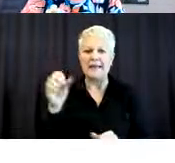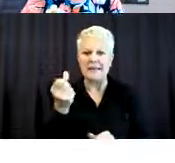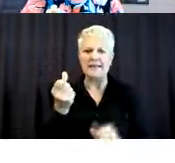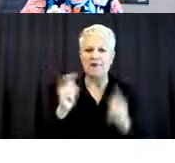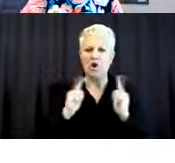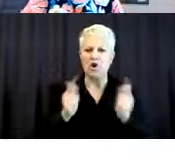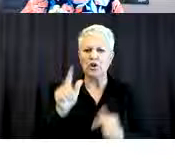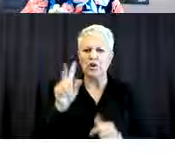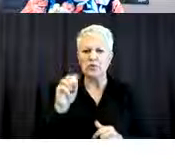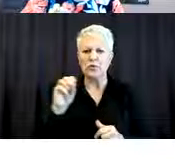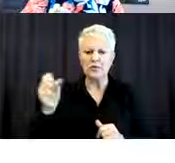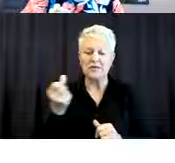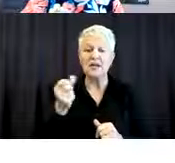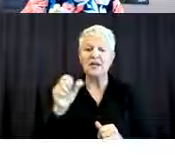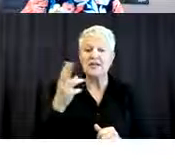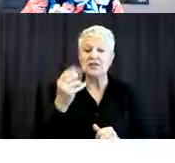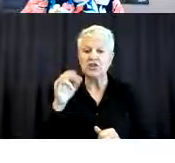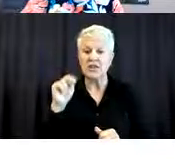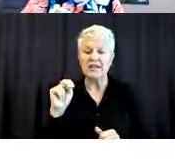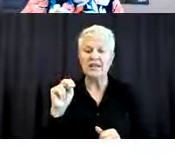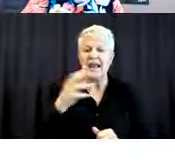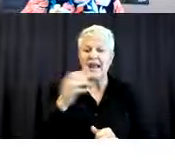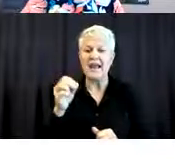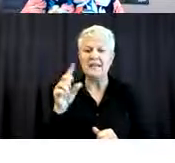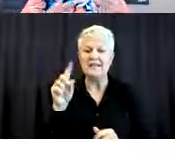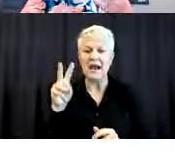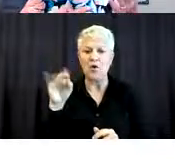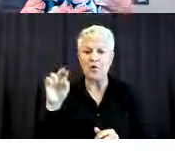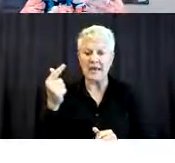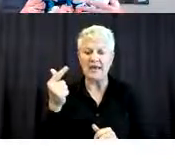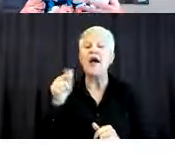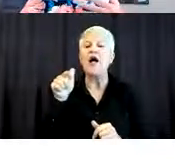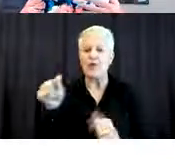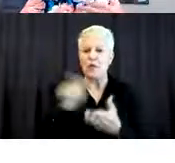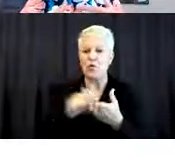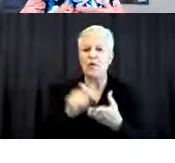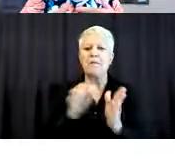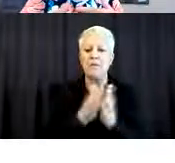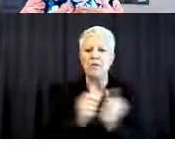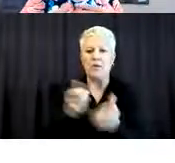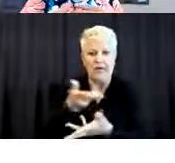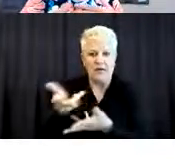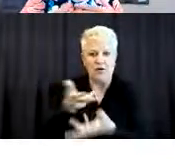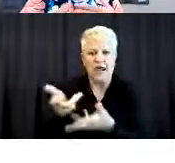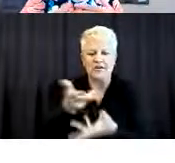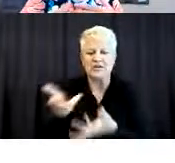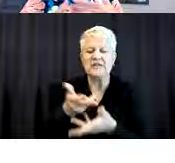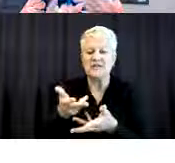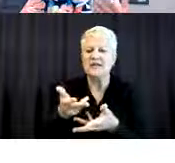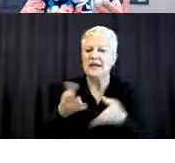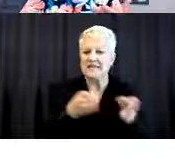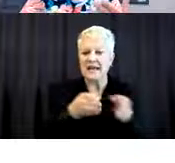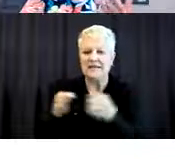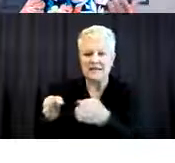2000s, Chen and Downing actually wrote a book on techniques, interaction techniques, when you are